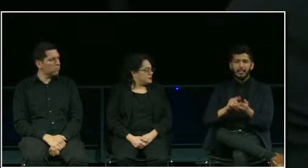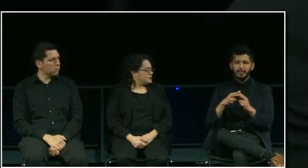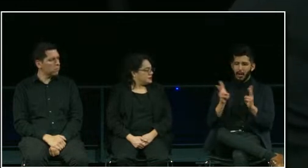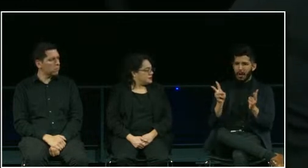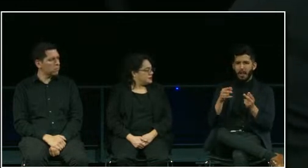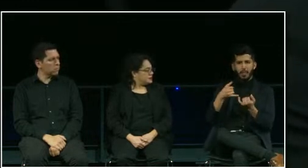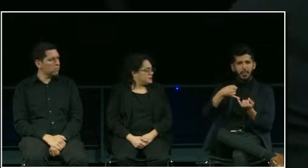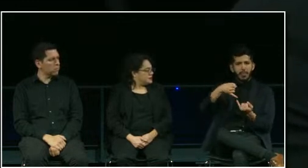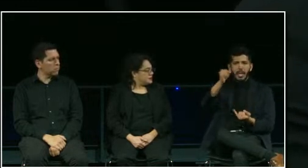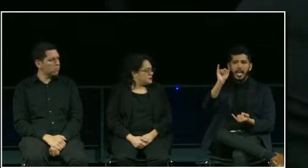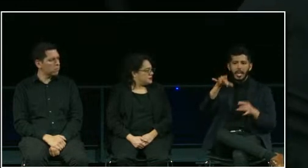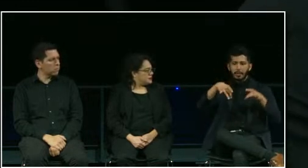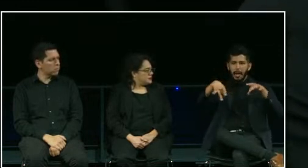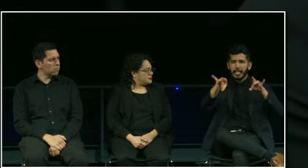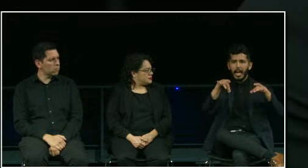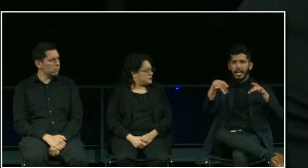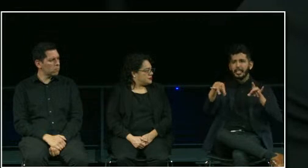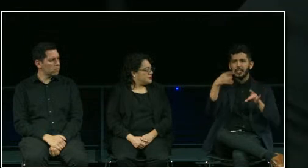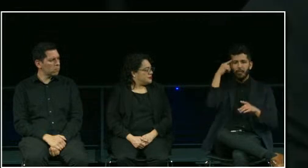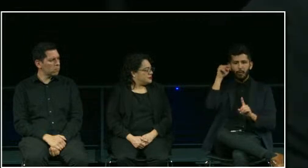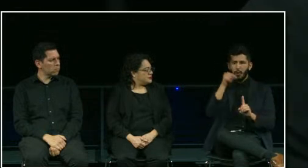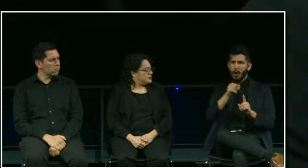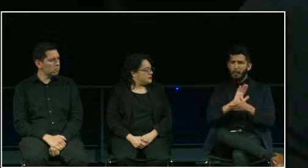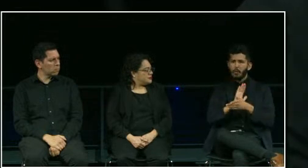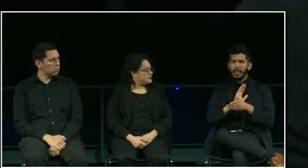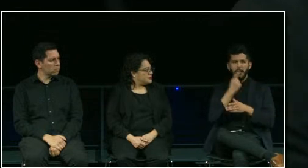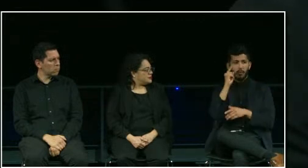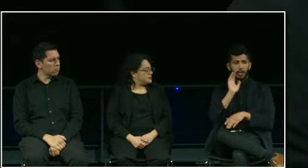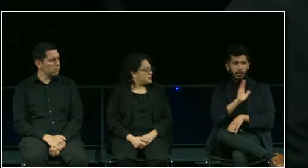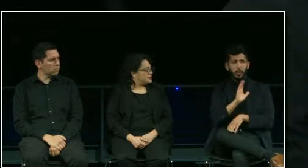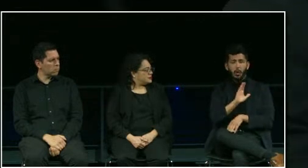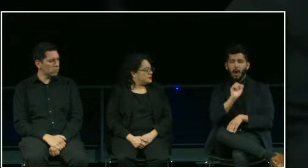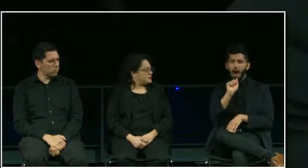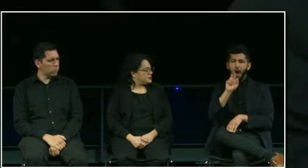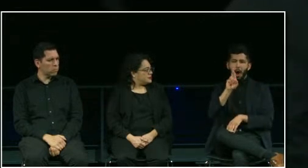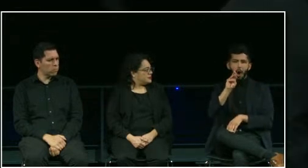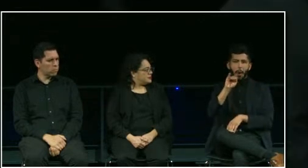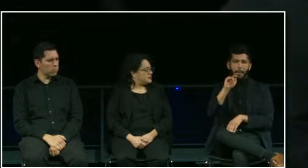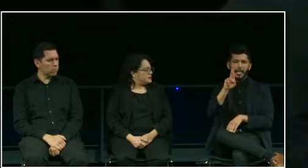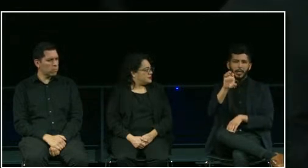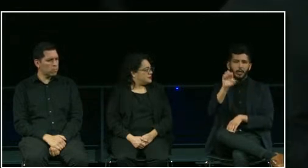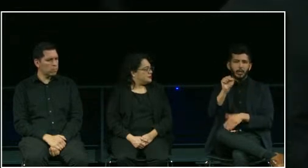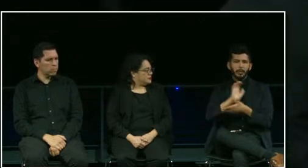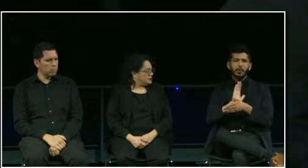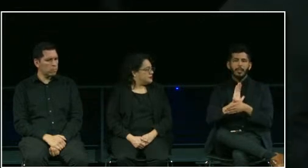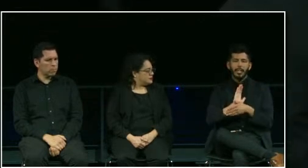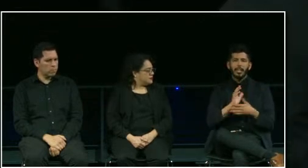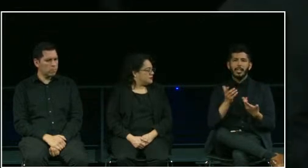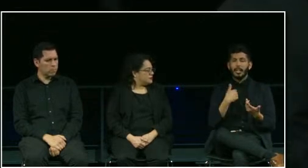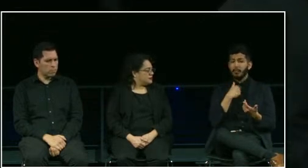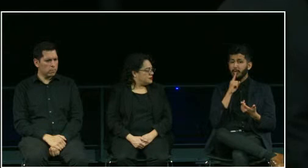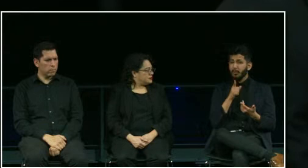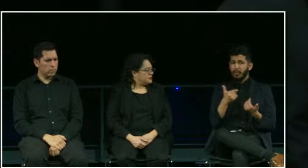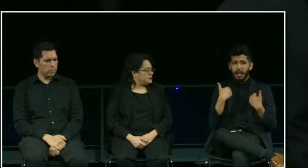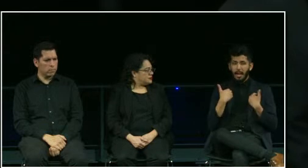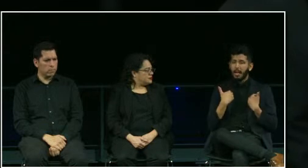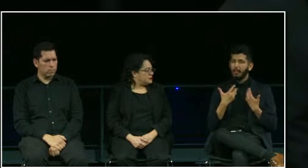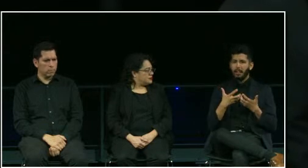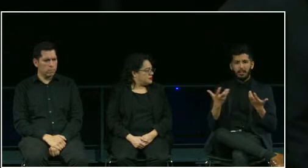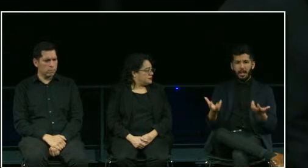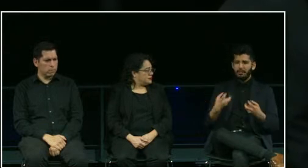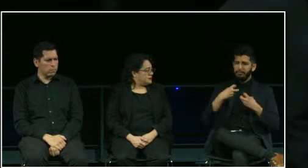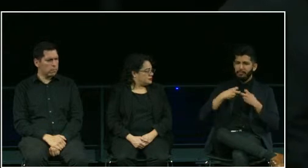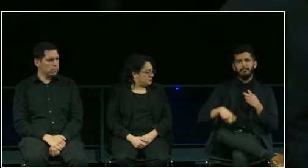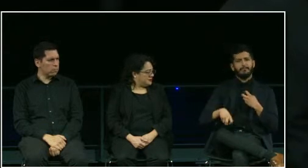for armatures for your film. And then I'm sure there's some very kind of down and dirty